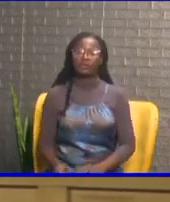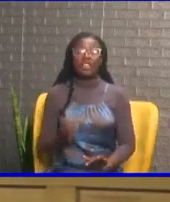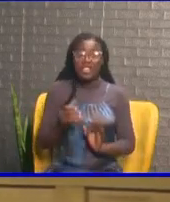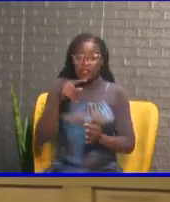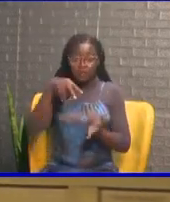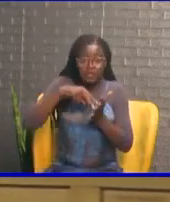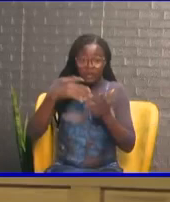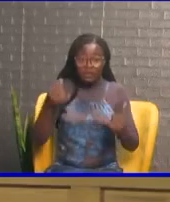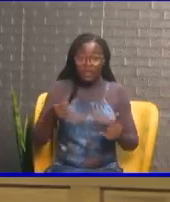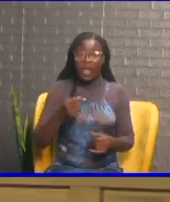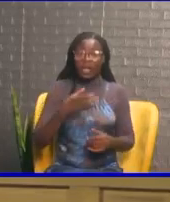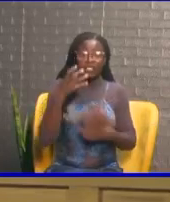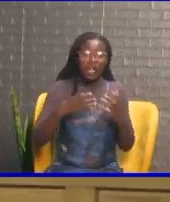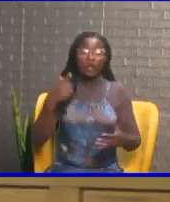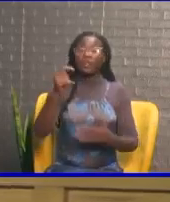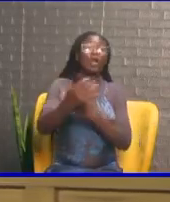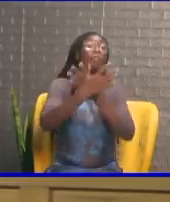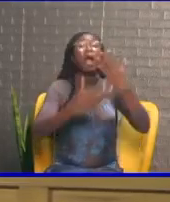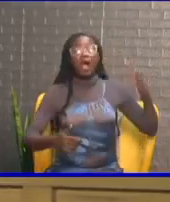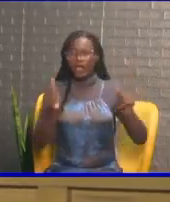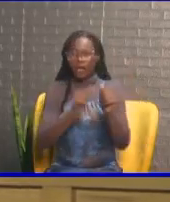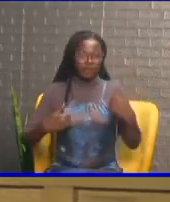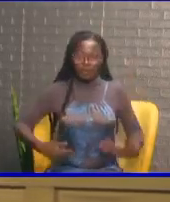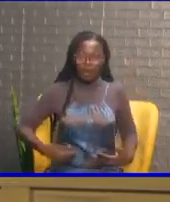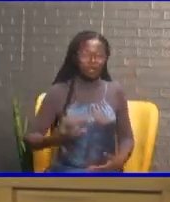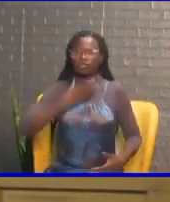everybody, particularly in Africa here, will be shouting the blood.